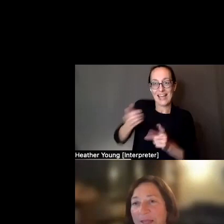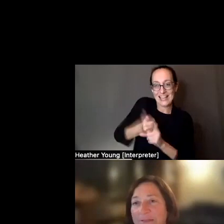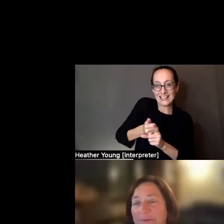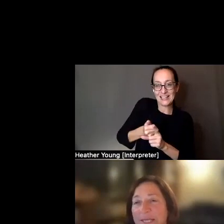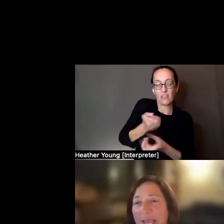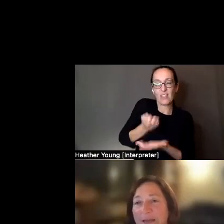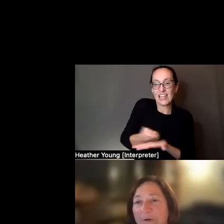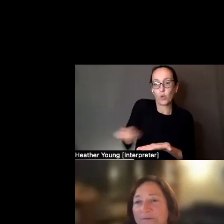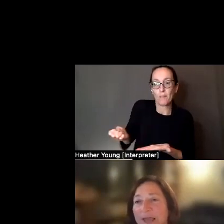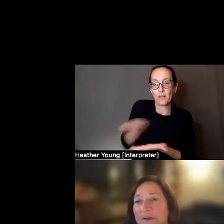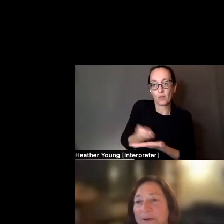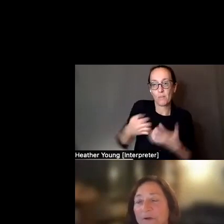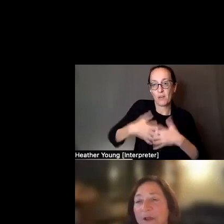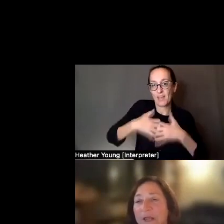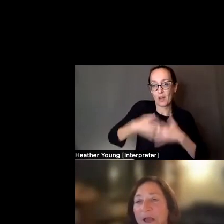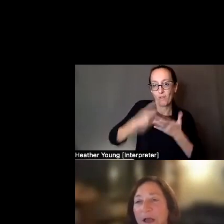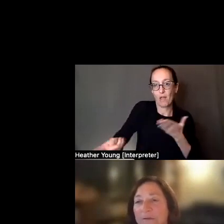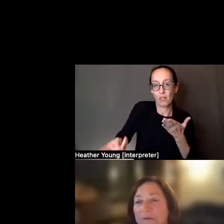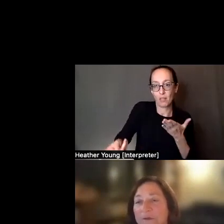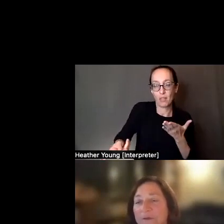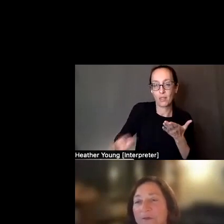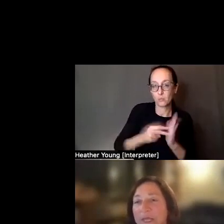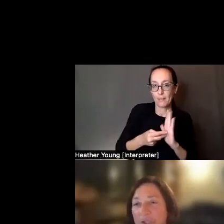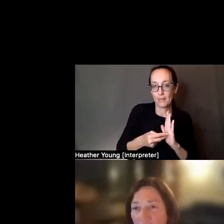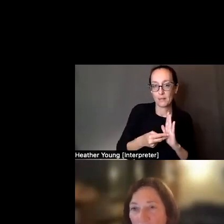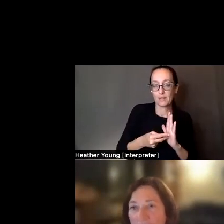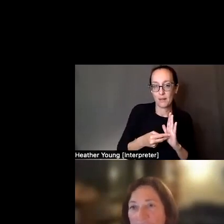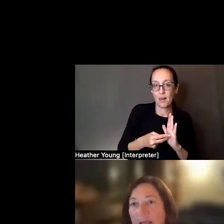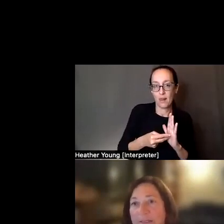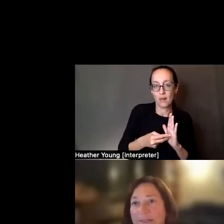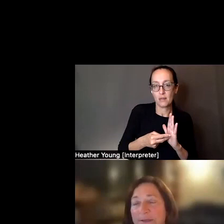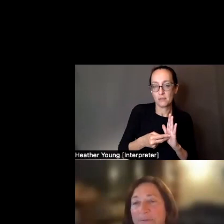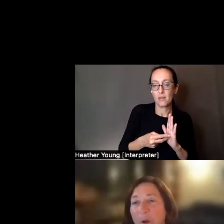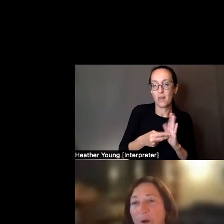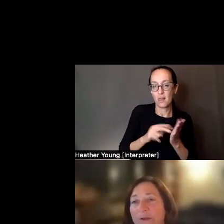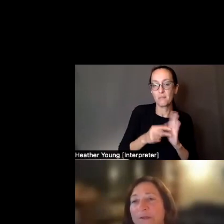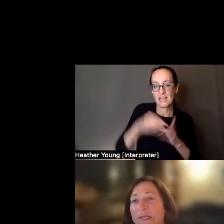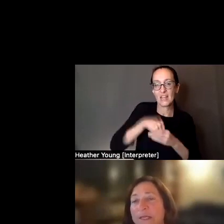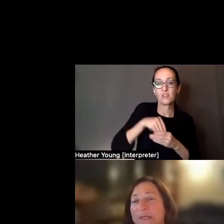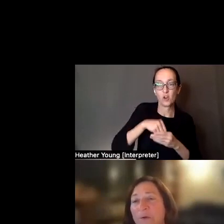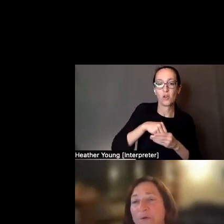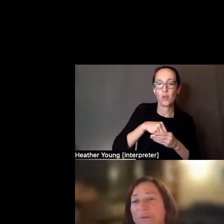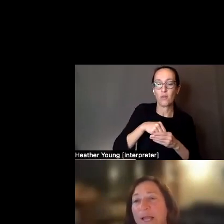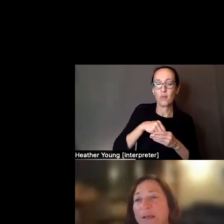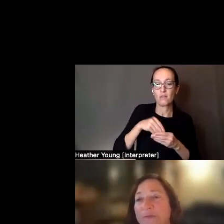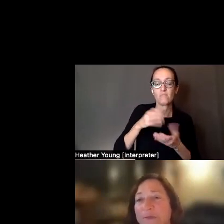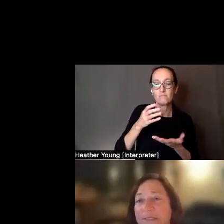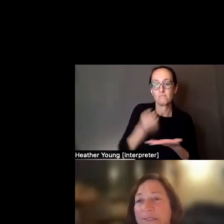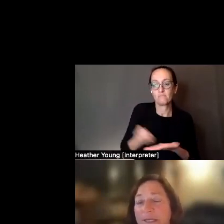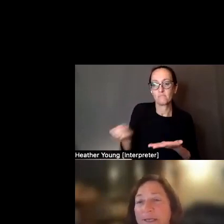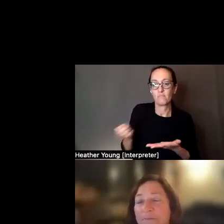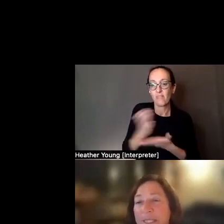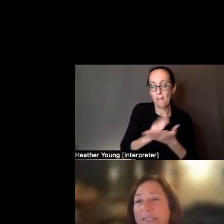Okay, that's a mechanical failure of the internal device, the part of the cochlear implant